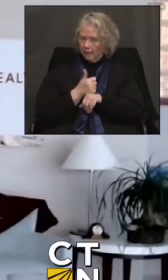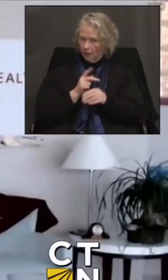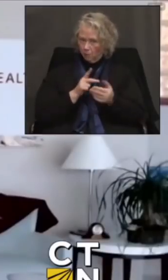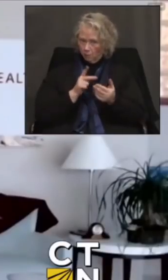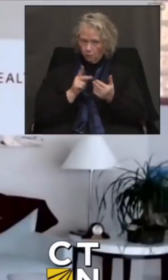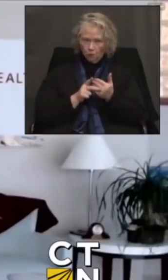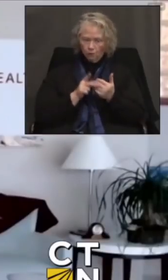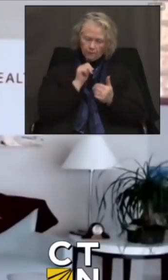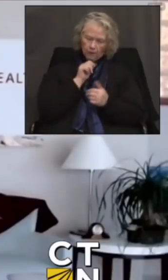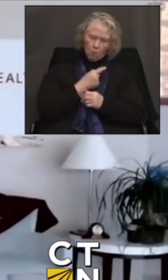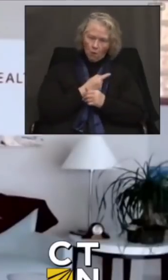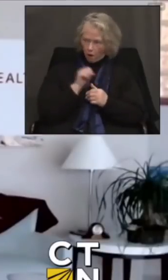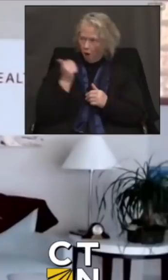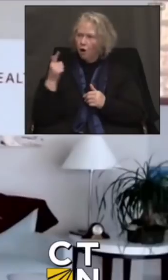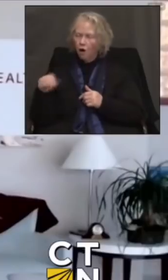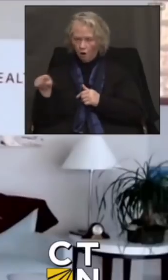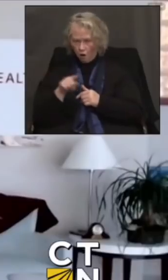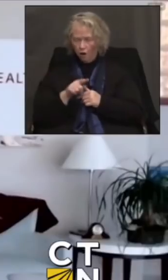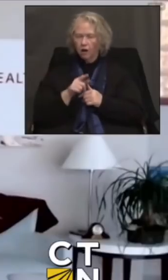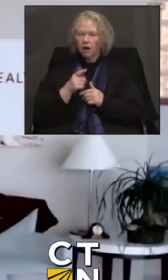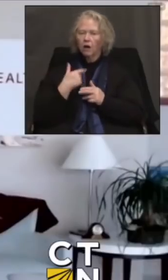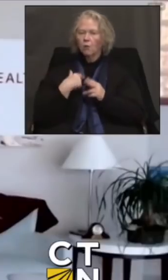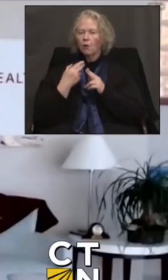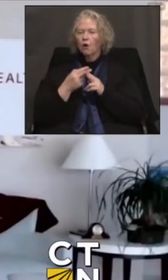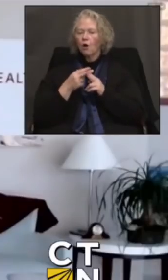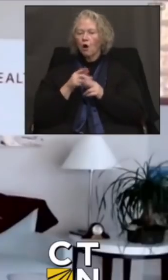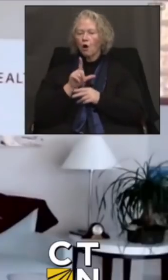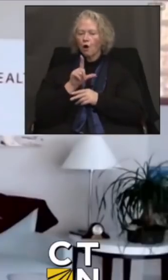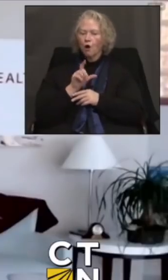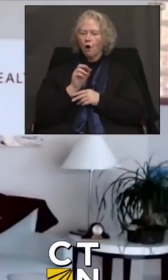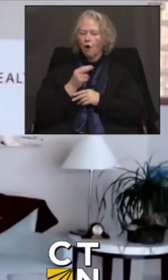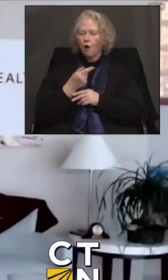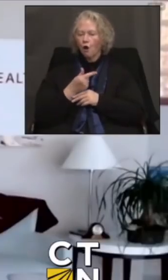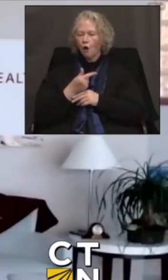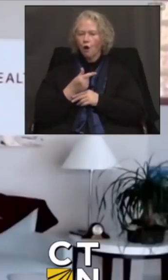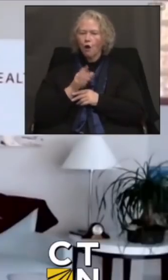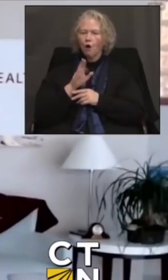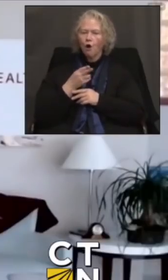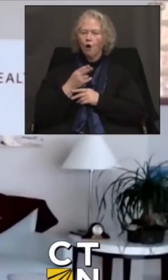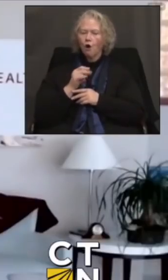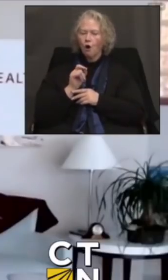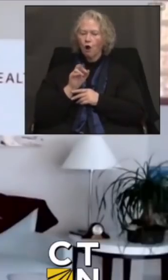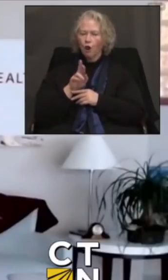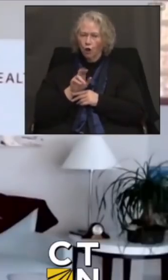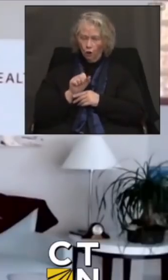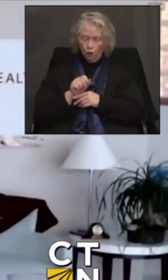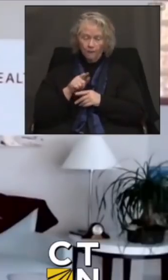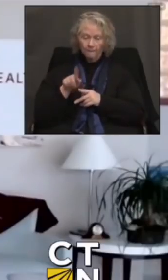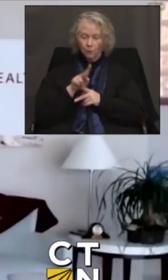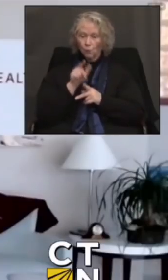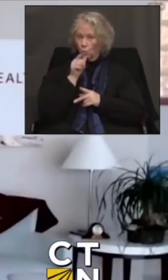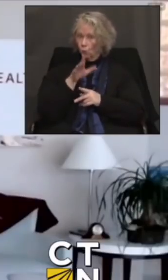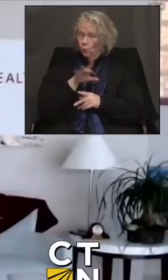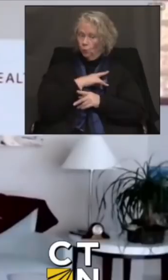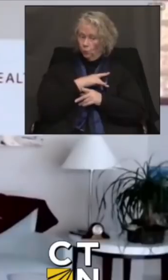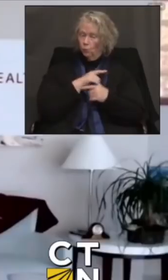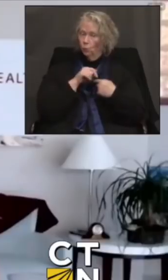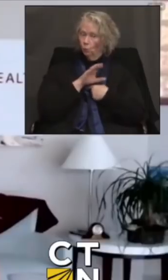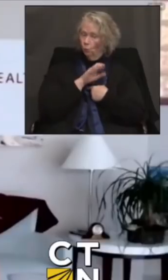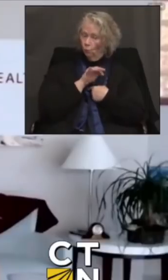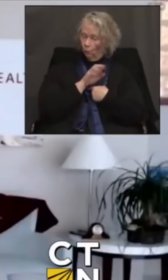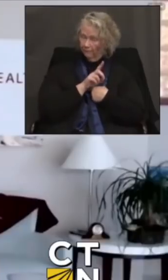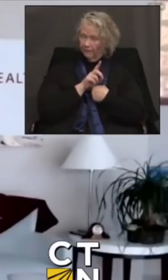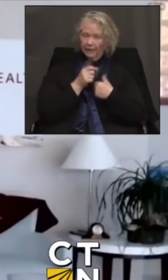have others, for what we're calling the long haulers, those who have had COVID and are really struggling with their recovery and have